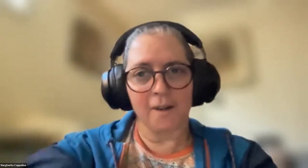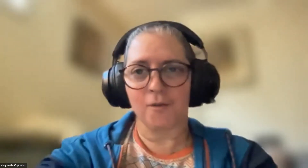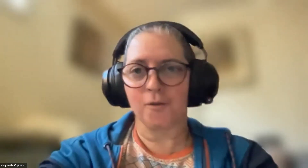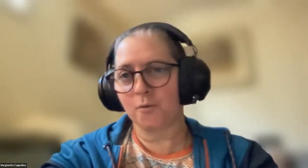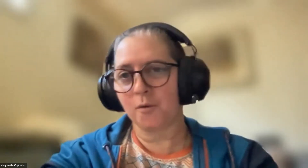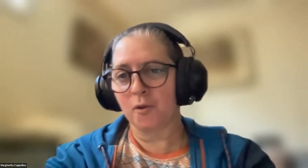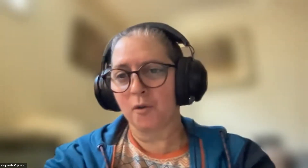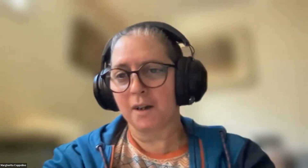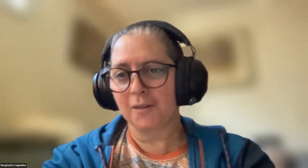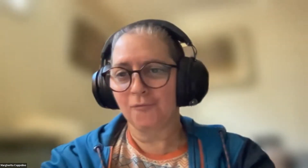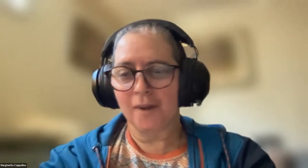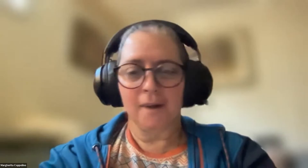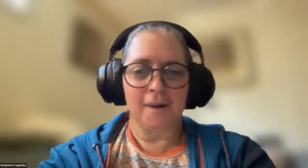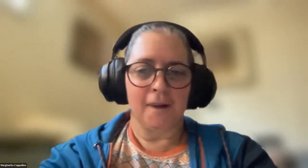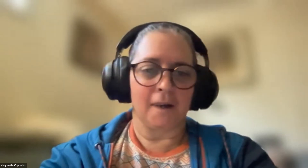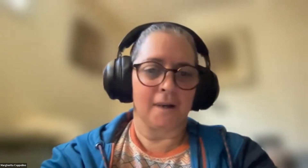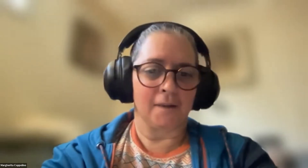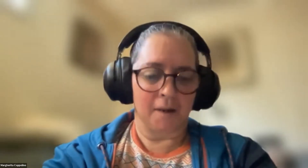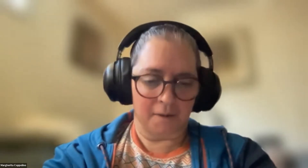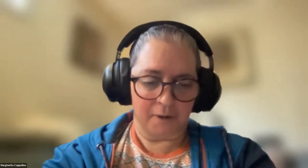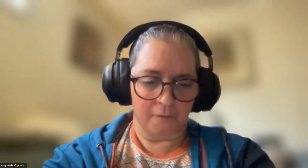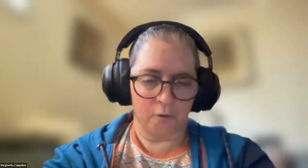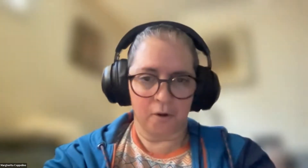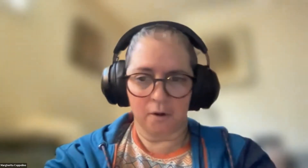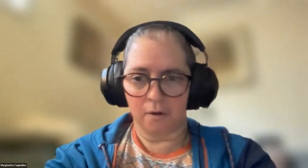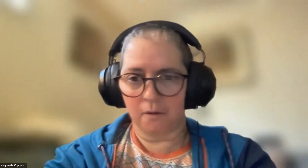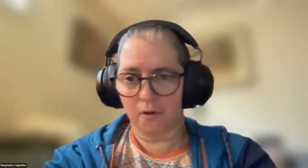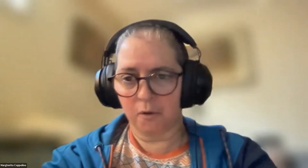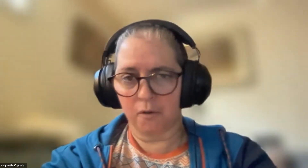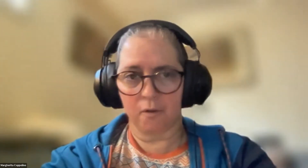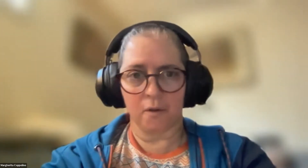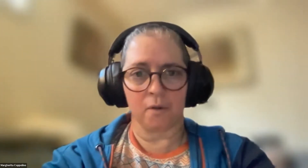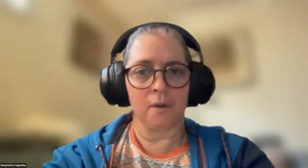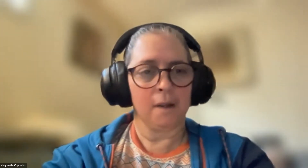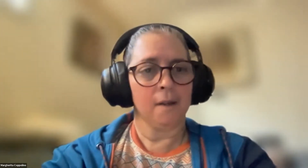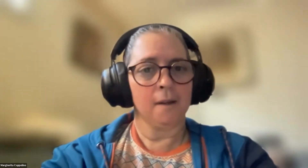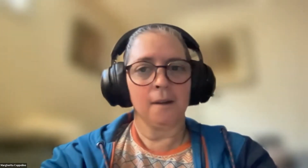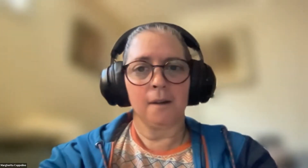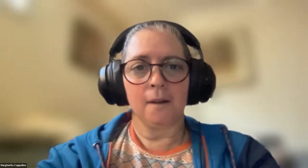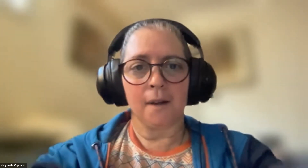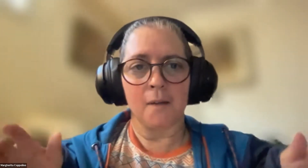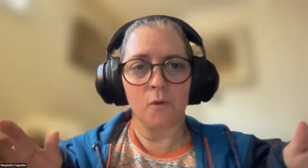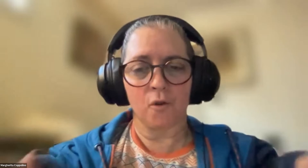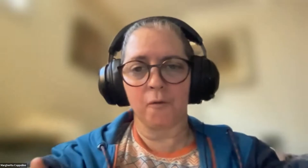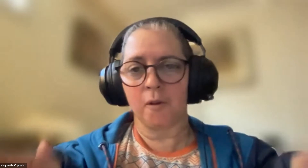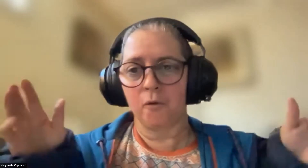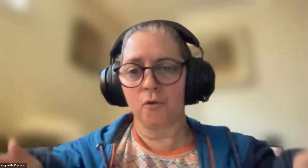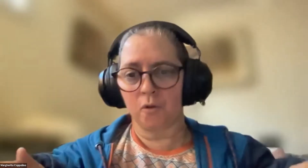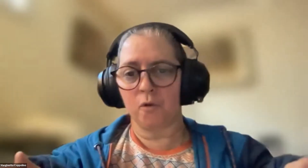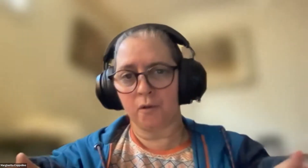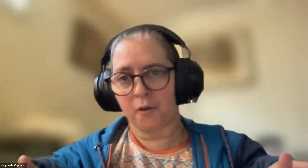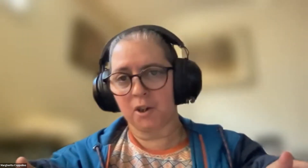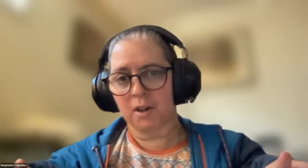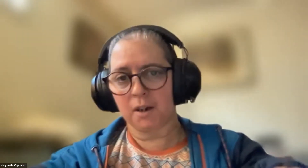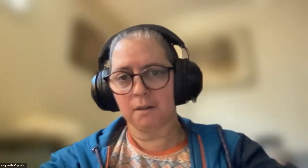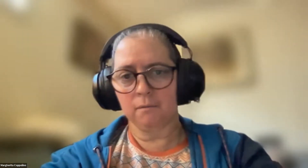your house or wherever you are, and then come back for the experience. So, cameras off if you do not